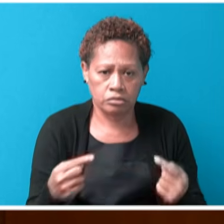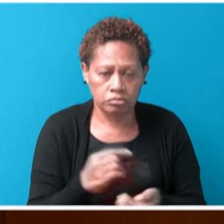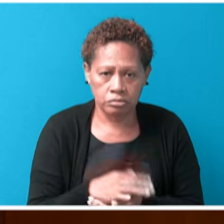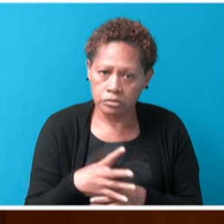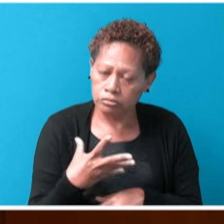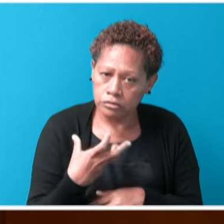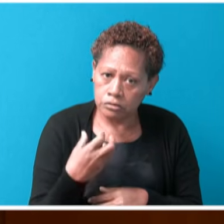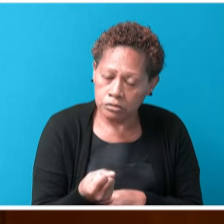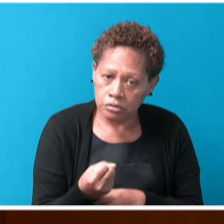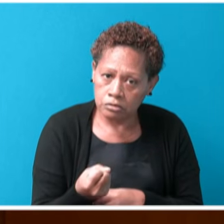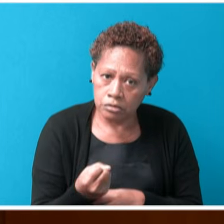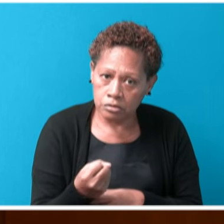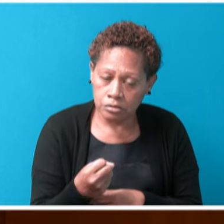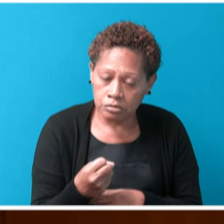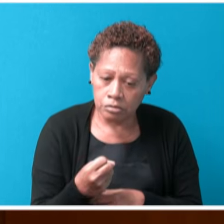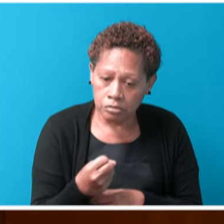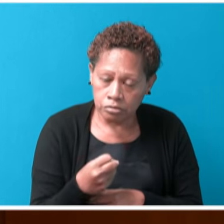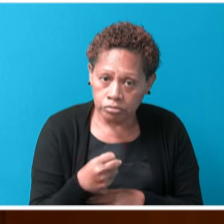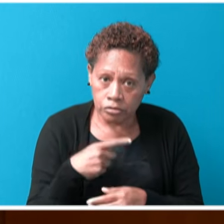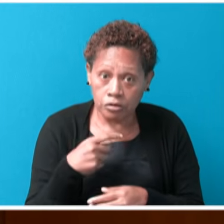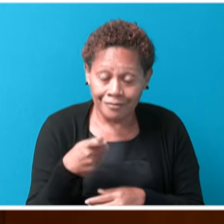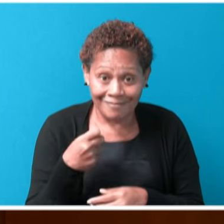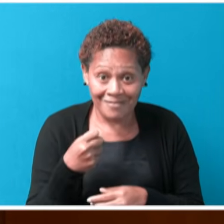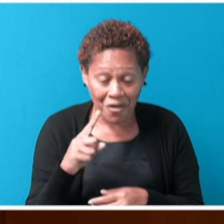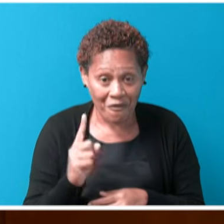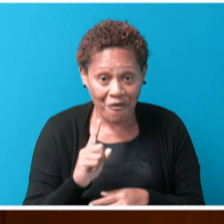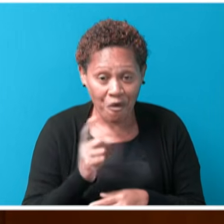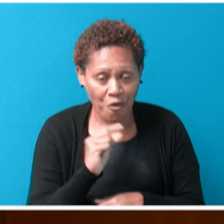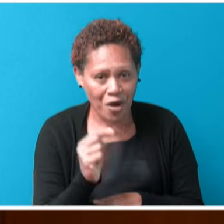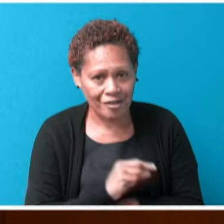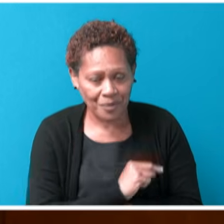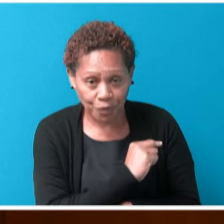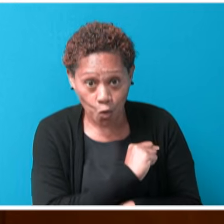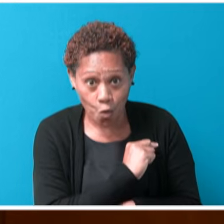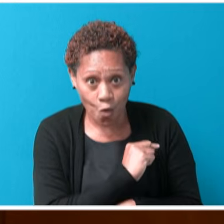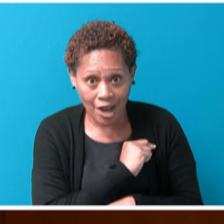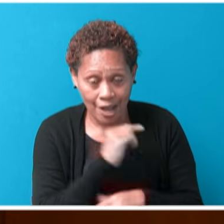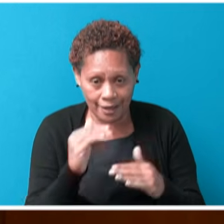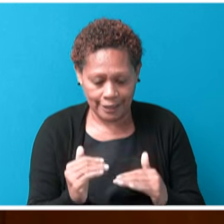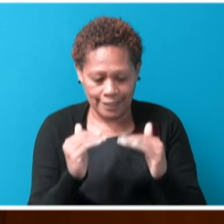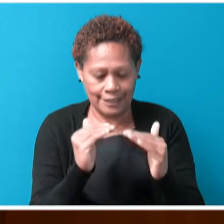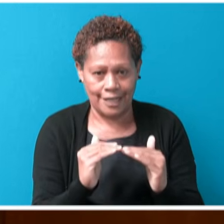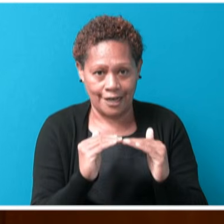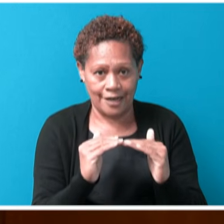encapsulated in our aspirations for quality standard of living, chief of which are